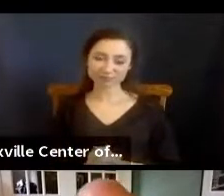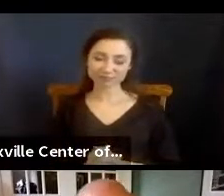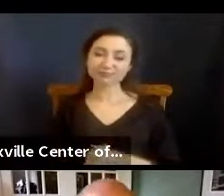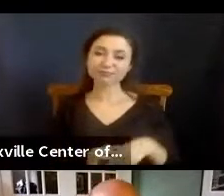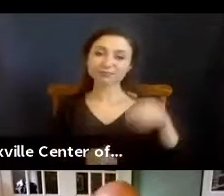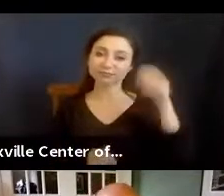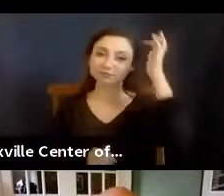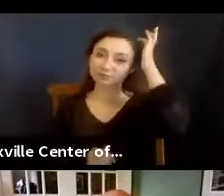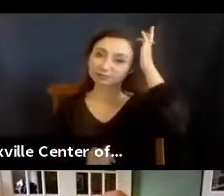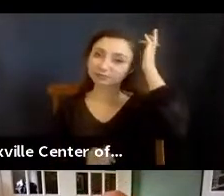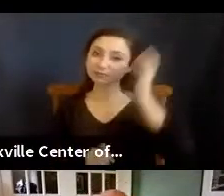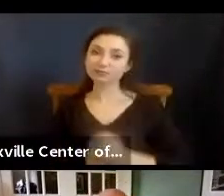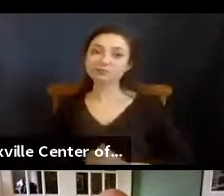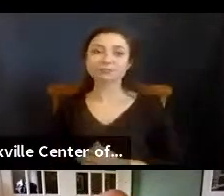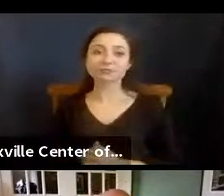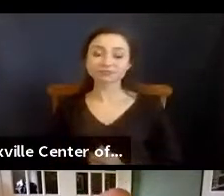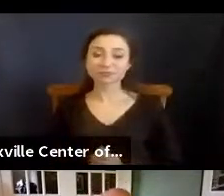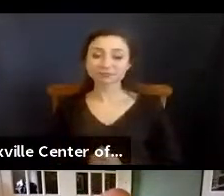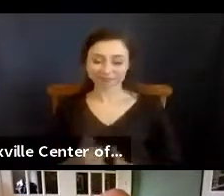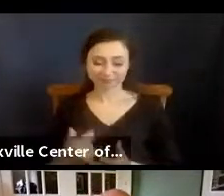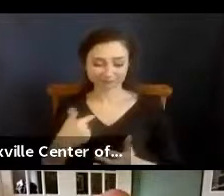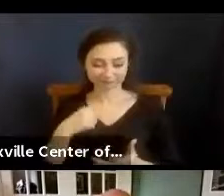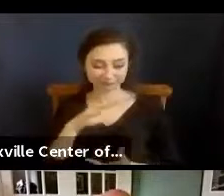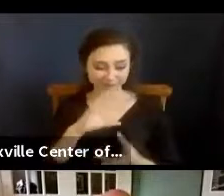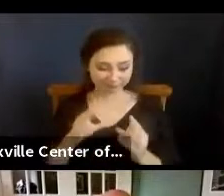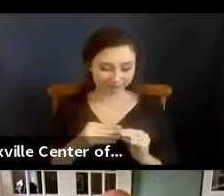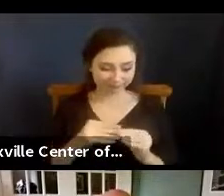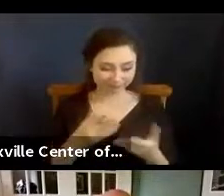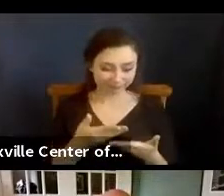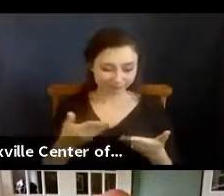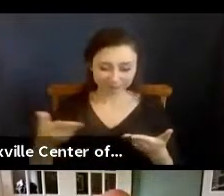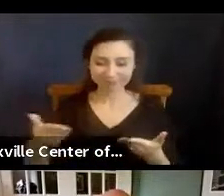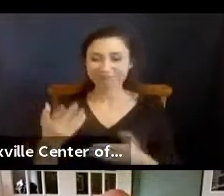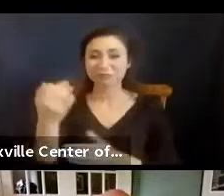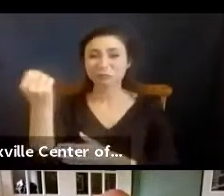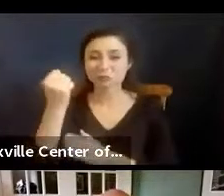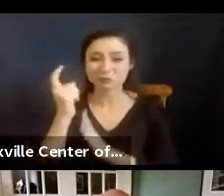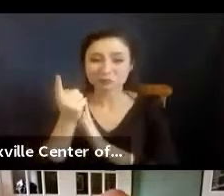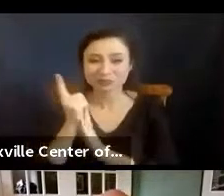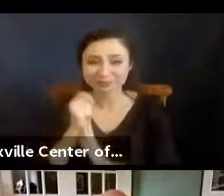well, I had a complete set of notes, and now, hold on one second.